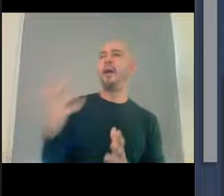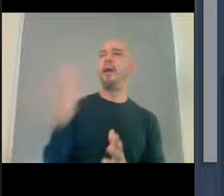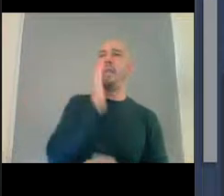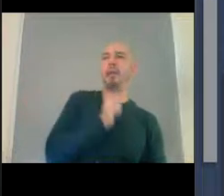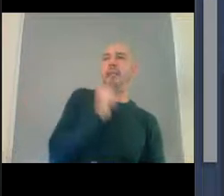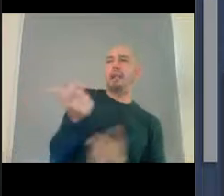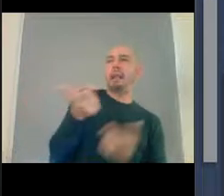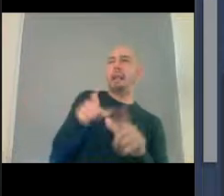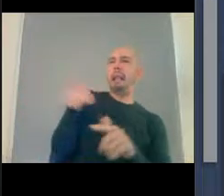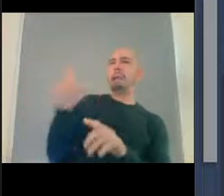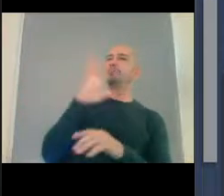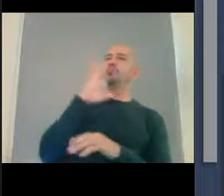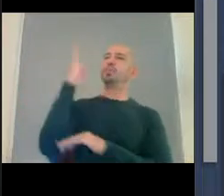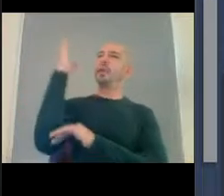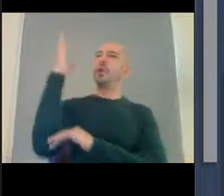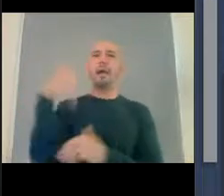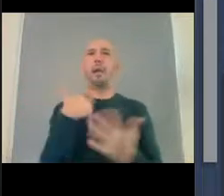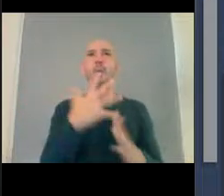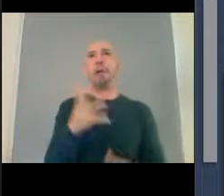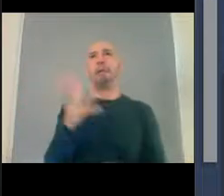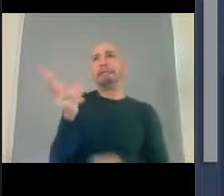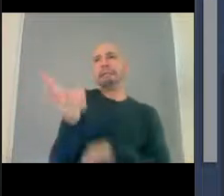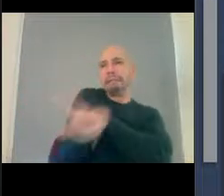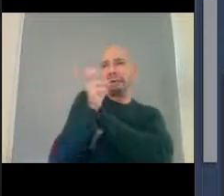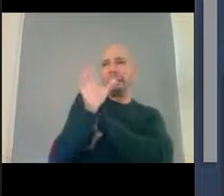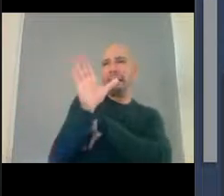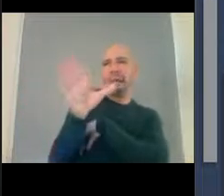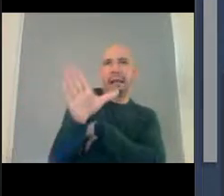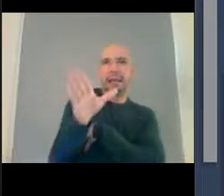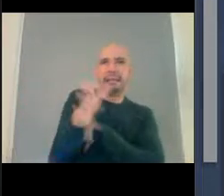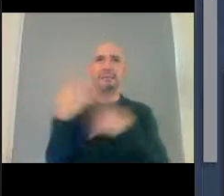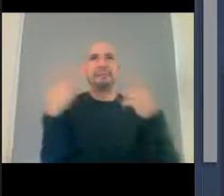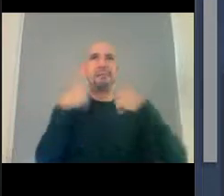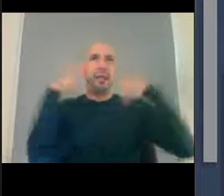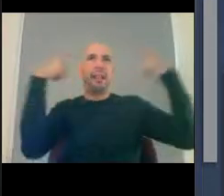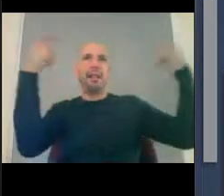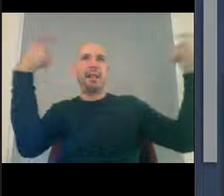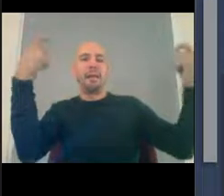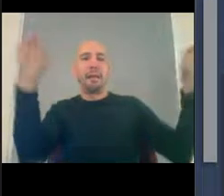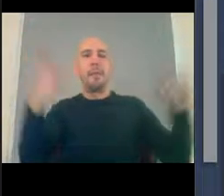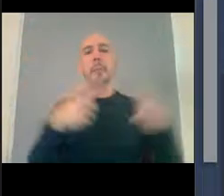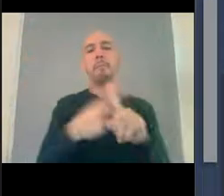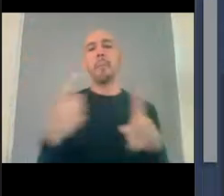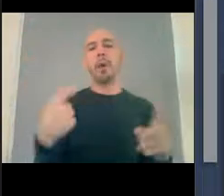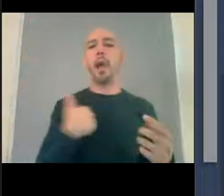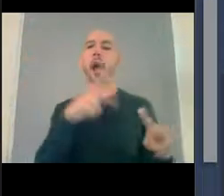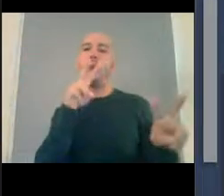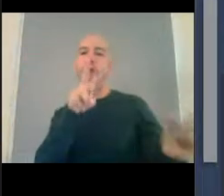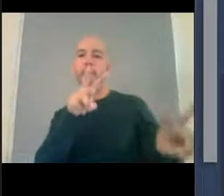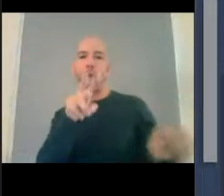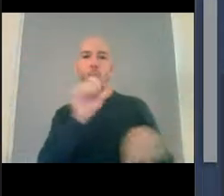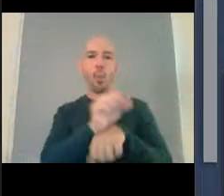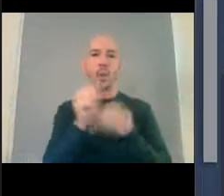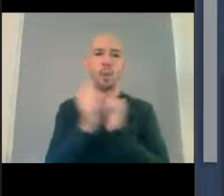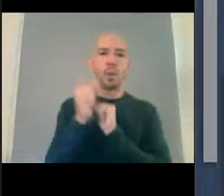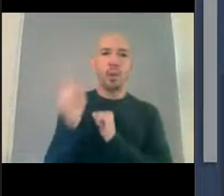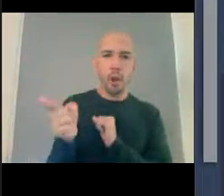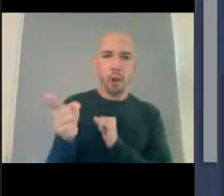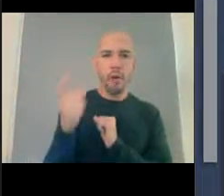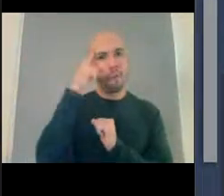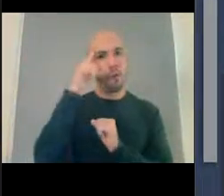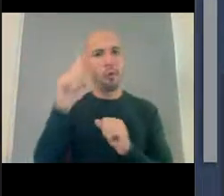more than mitch already has a little bit here but uh we're very thankful for her service and look forward to working with her um in her um future